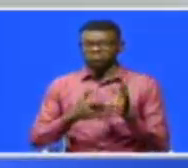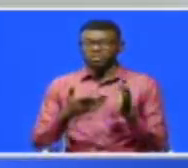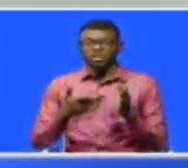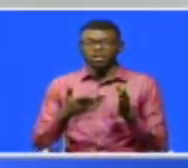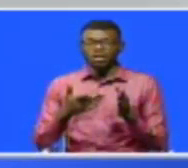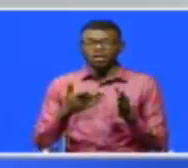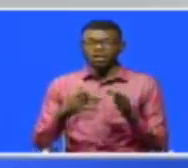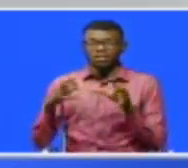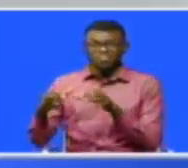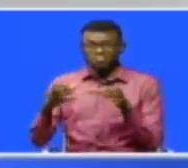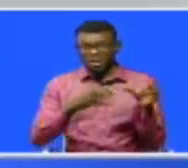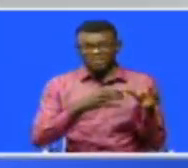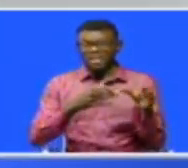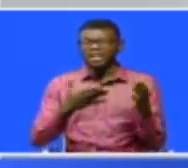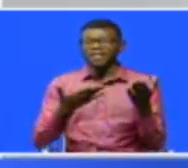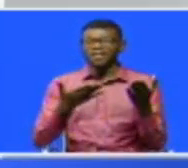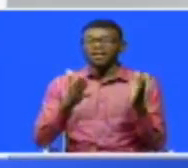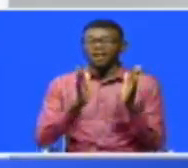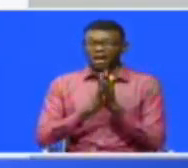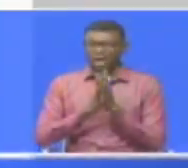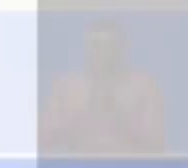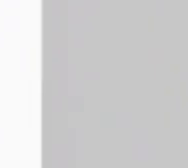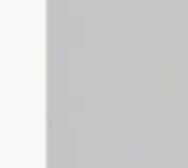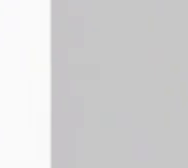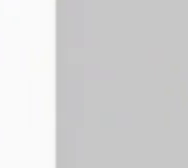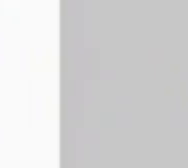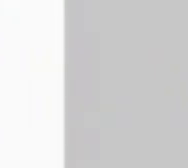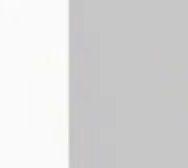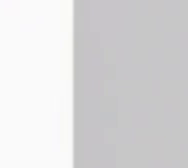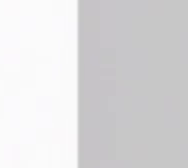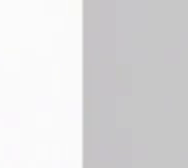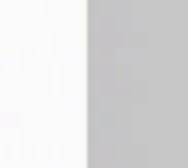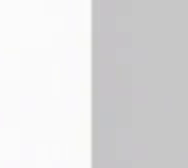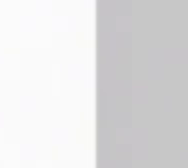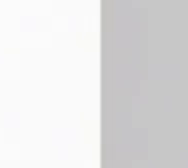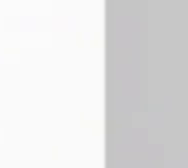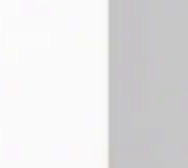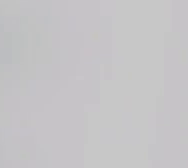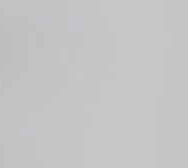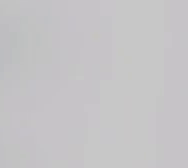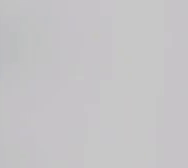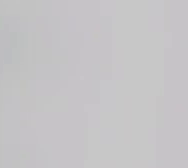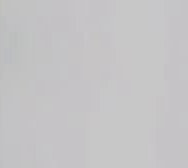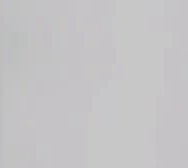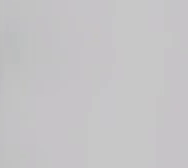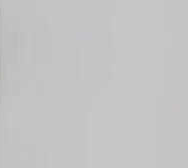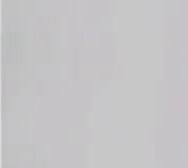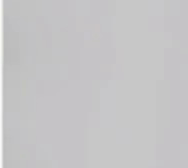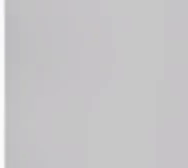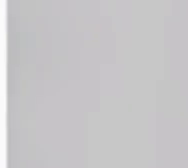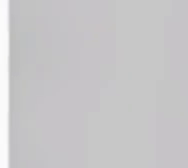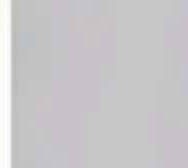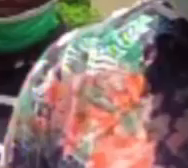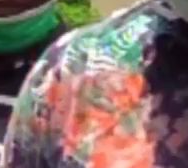within the party and around Musalia Mudavadi to enable ANC strategically position itself without feeling suffocated with his views